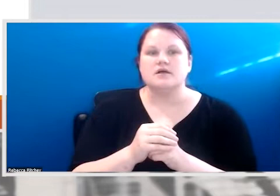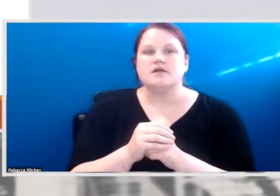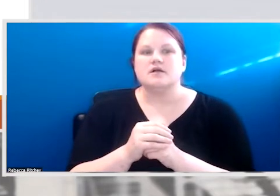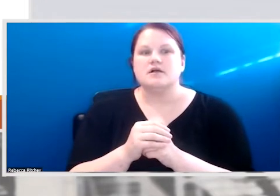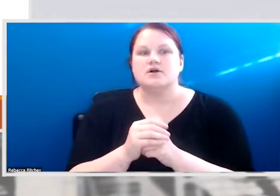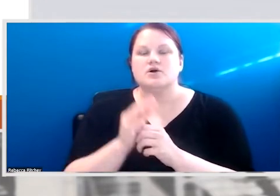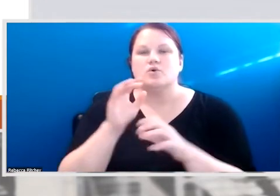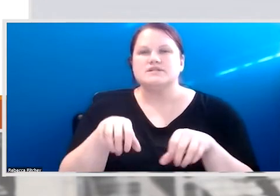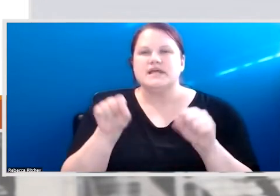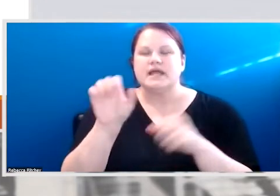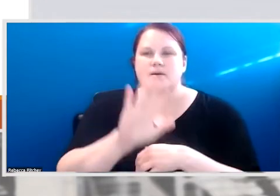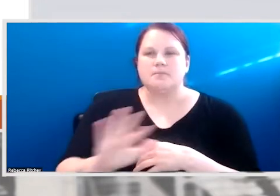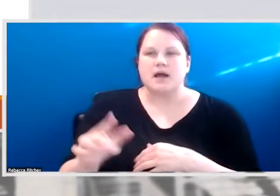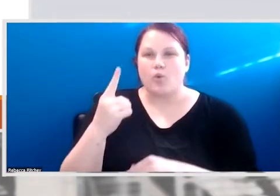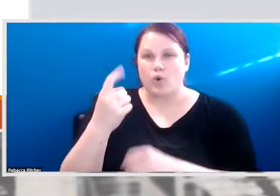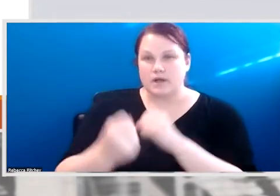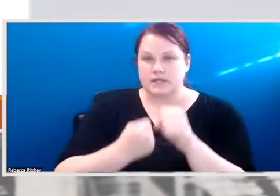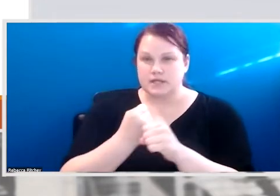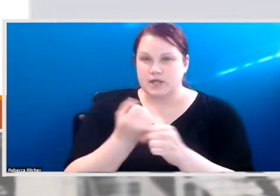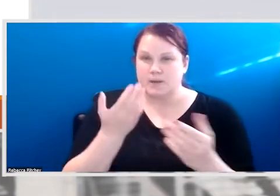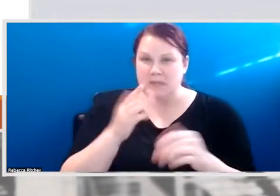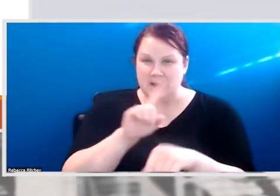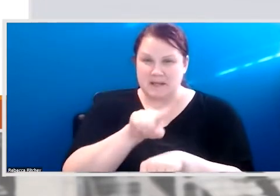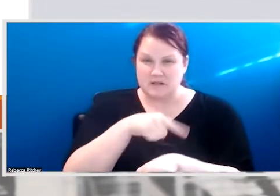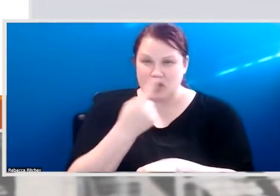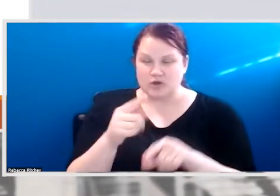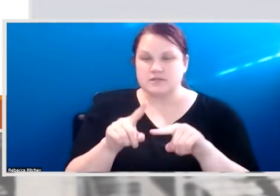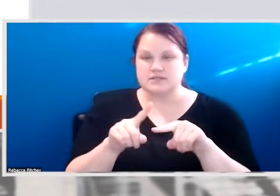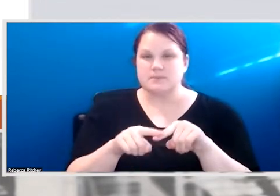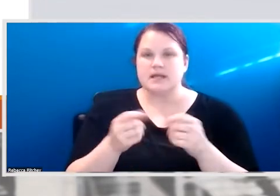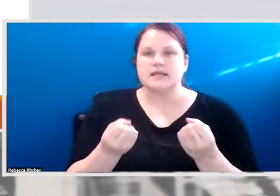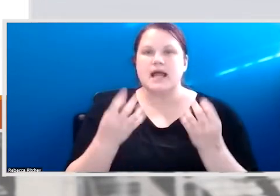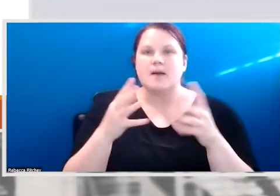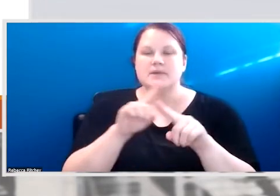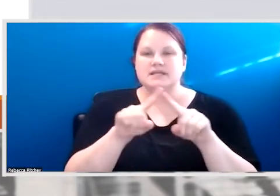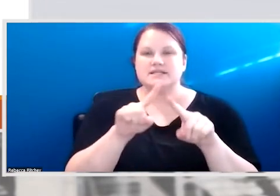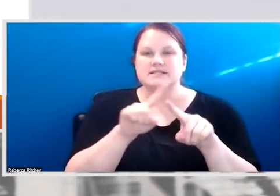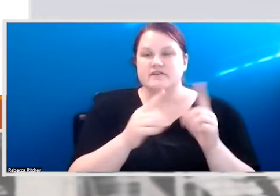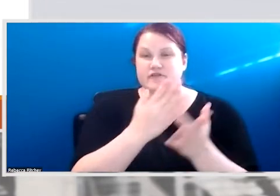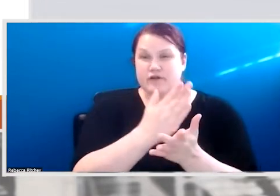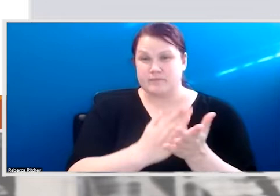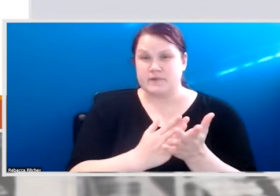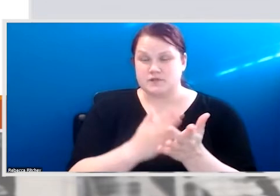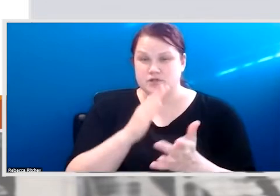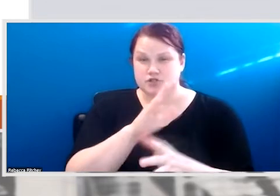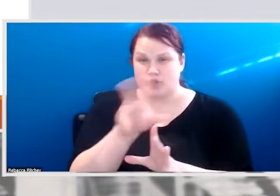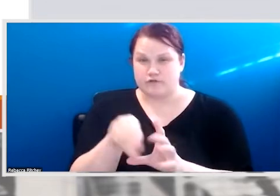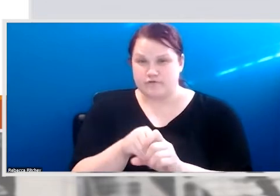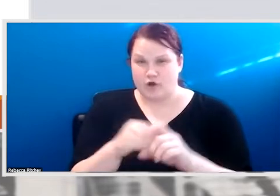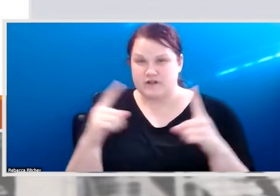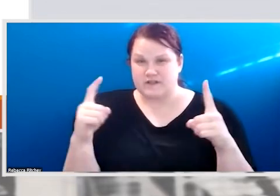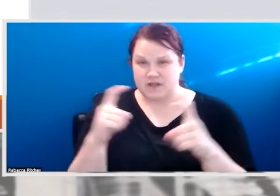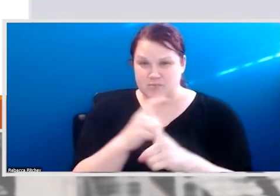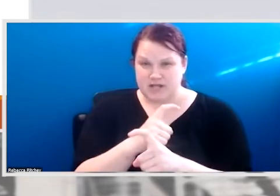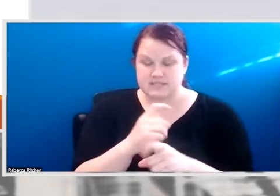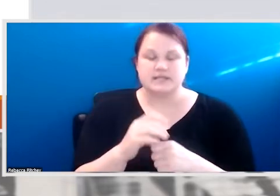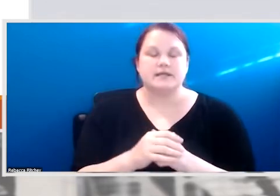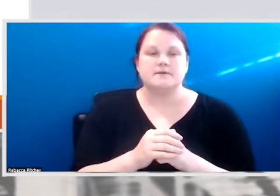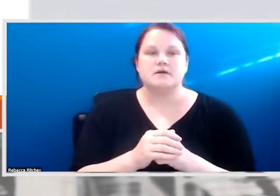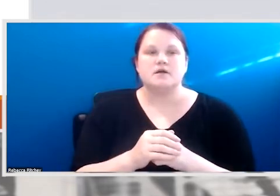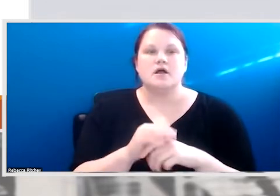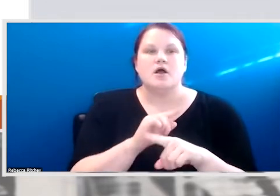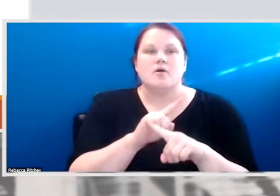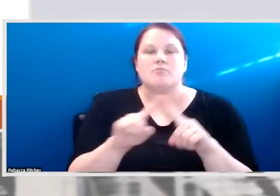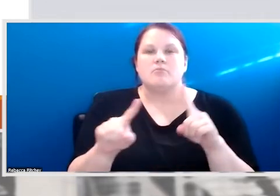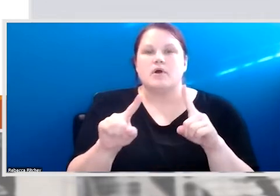to take us about a year, could be longer, depending on how many phases are involved or its complexity. But we will put that out to